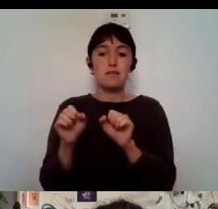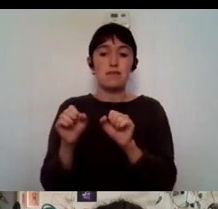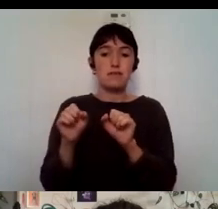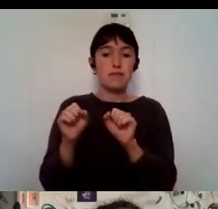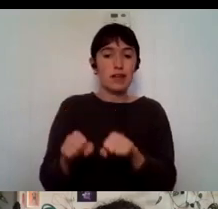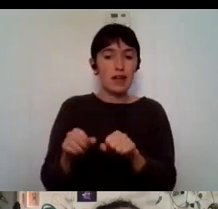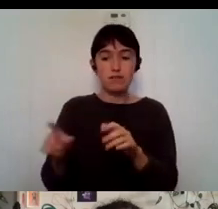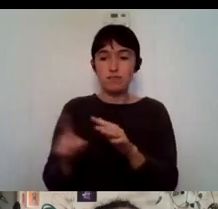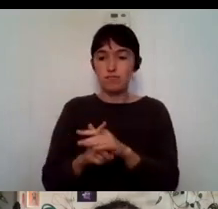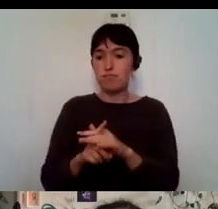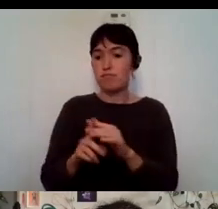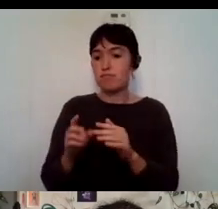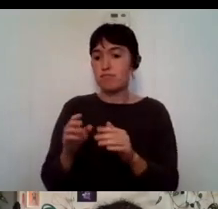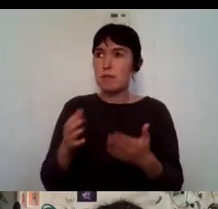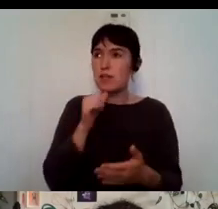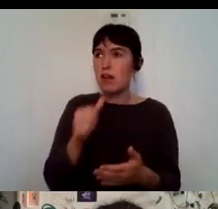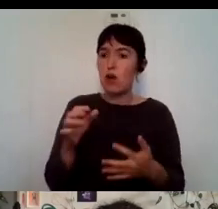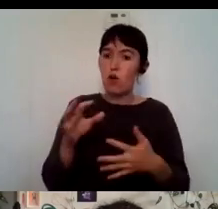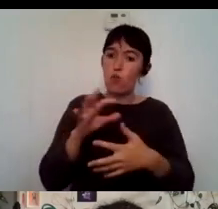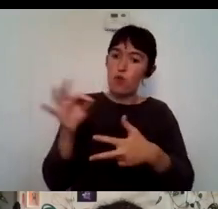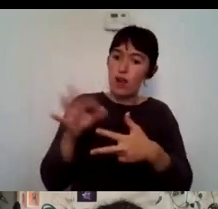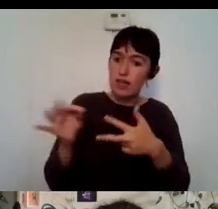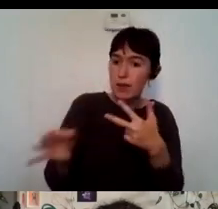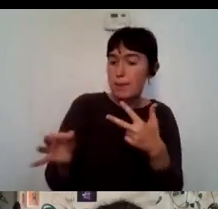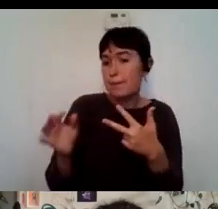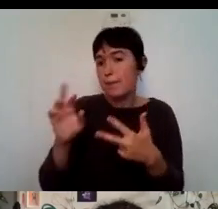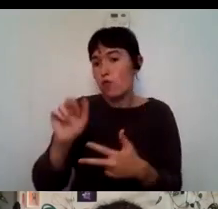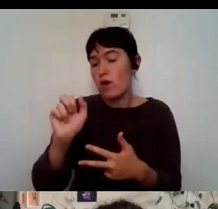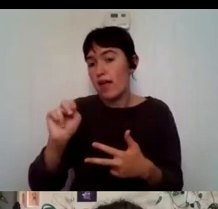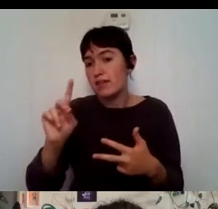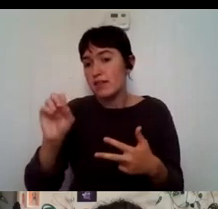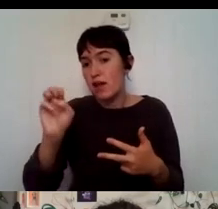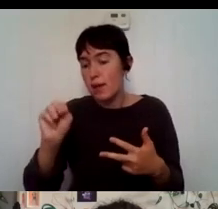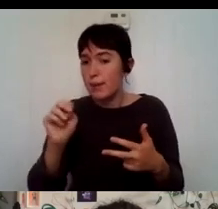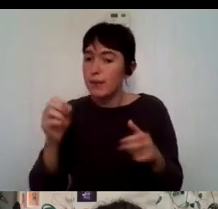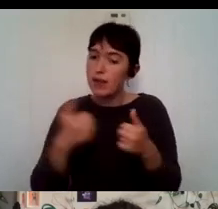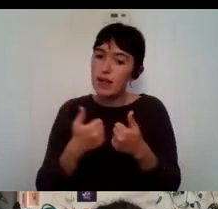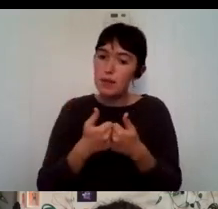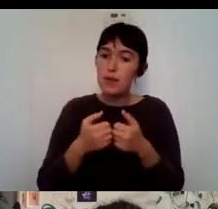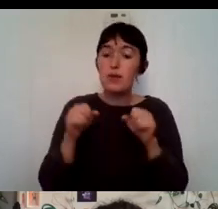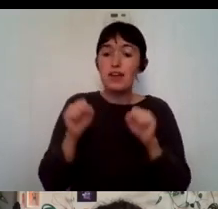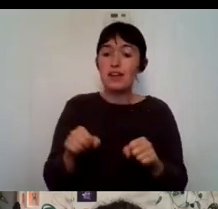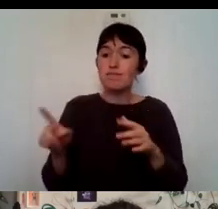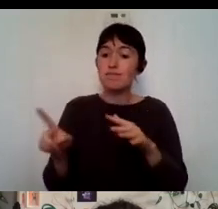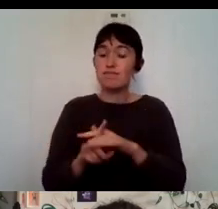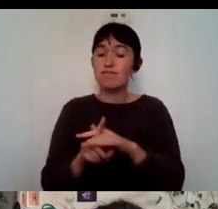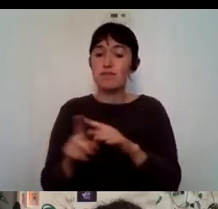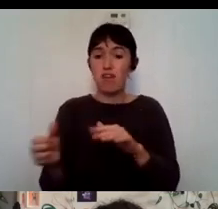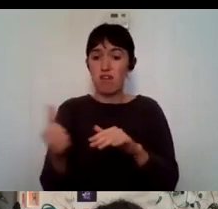game, because we know that there's really nothing involved there. But that's a really great question,